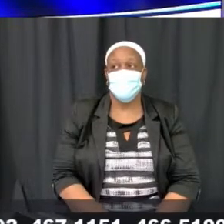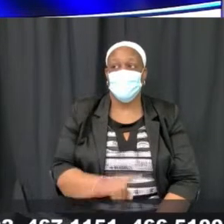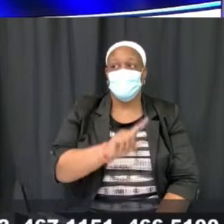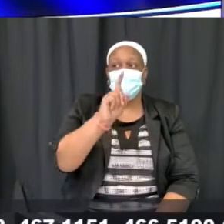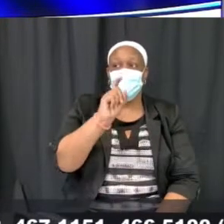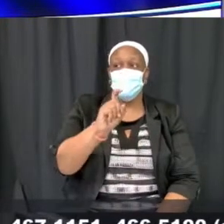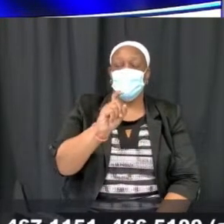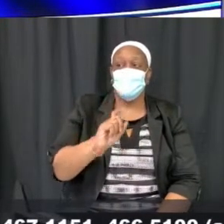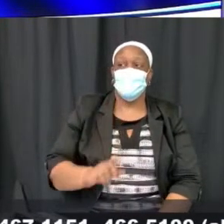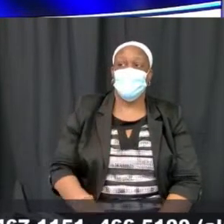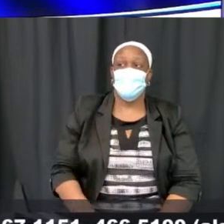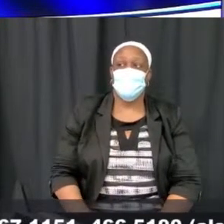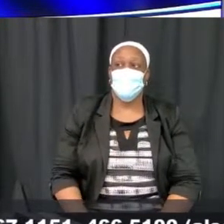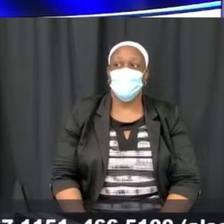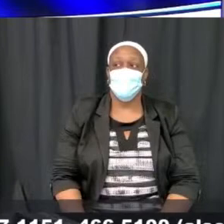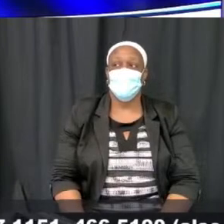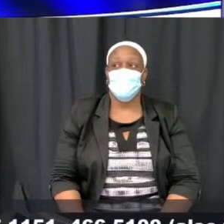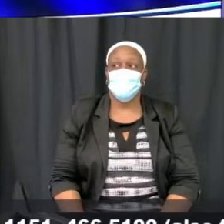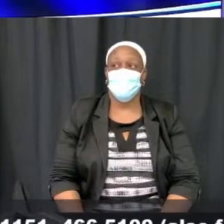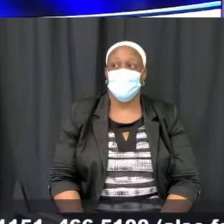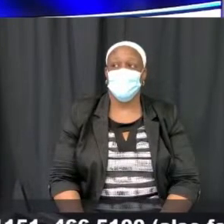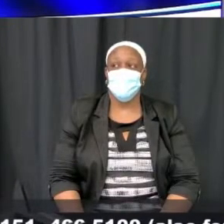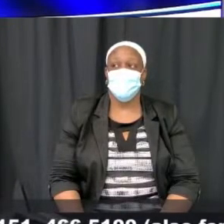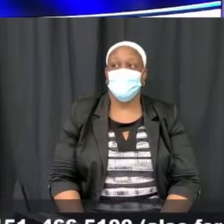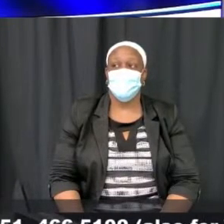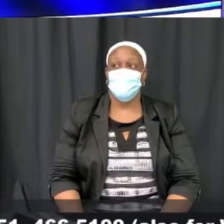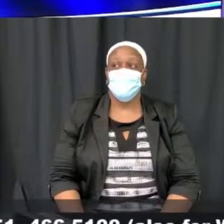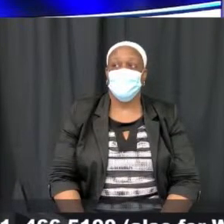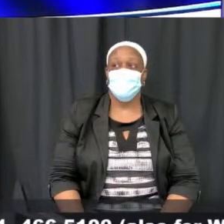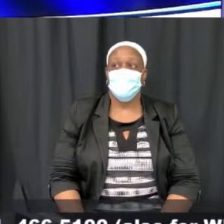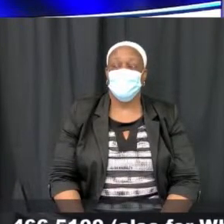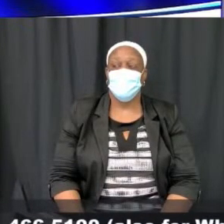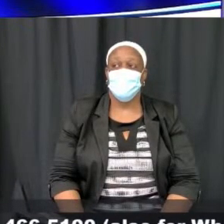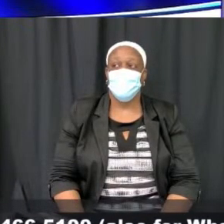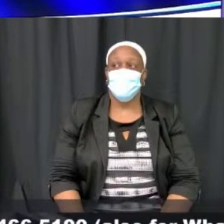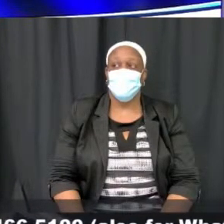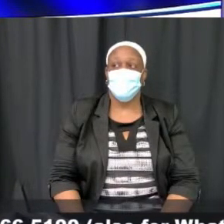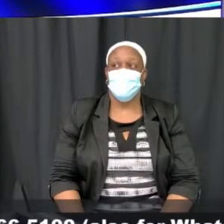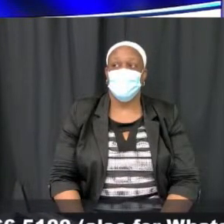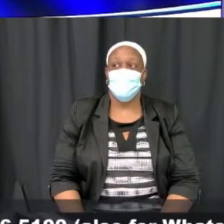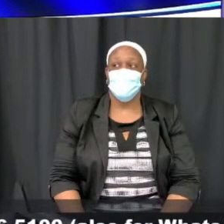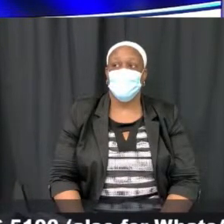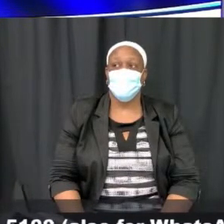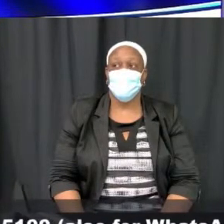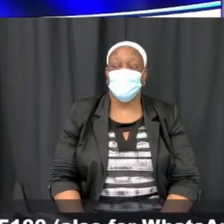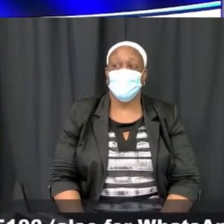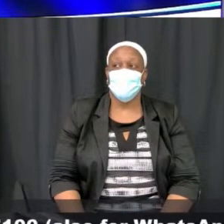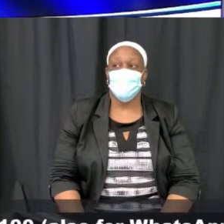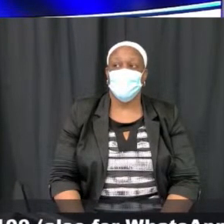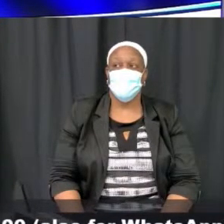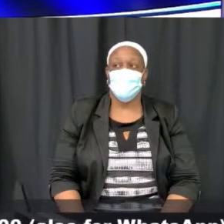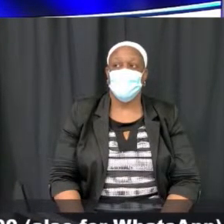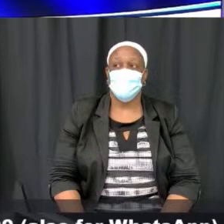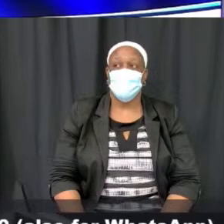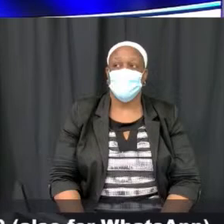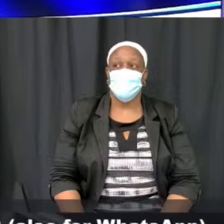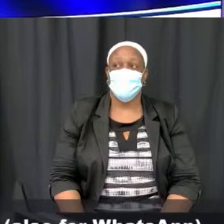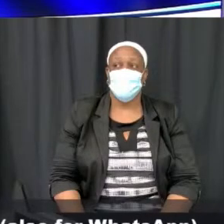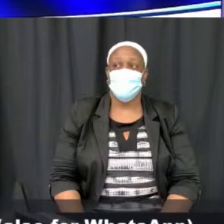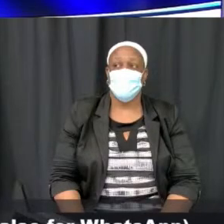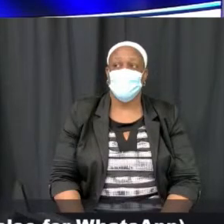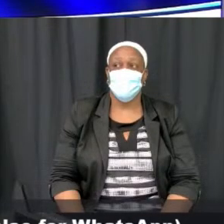98.9. Can you address the allegations that case number 18 on